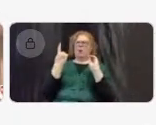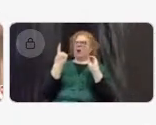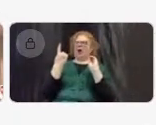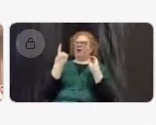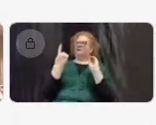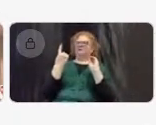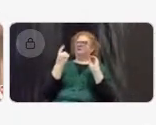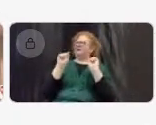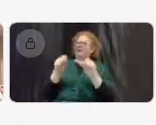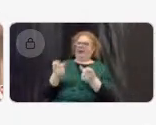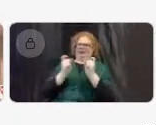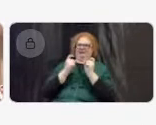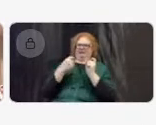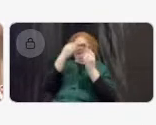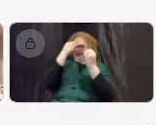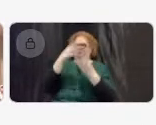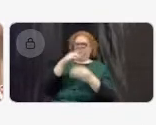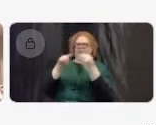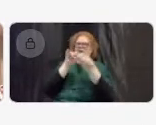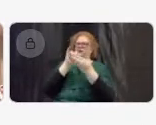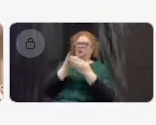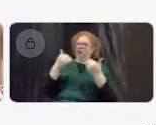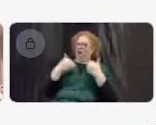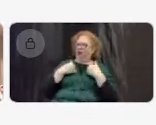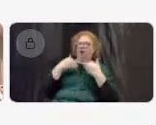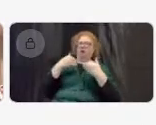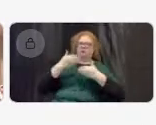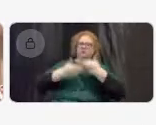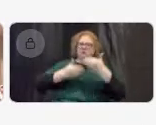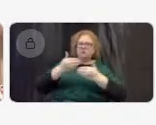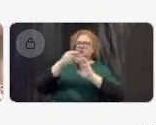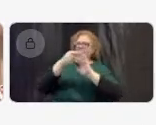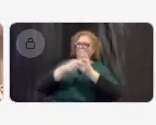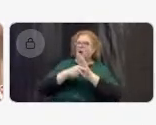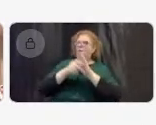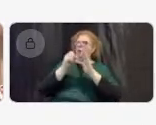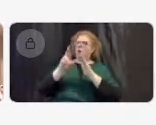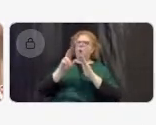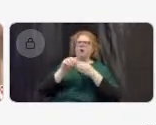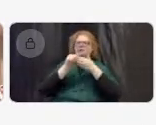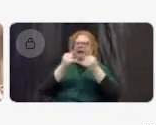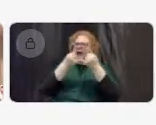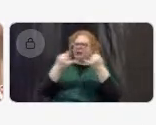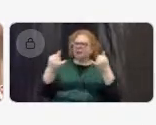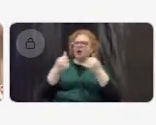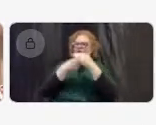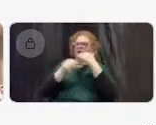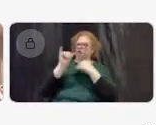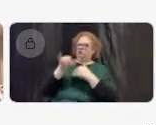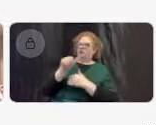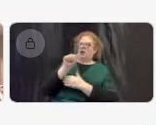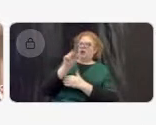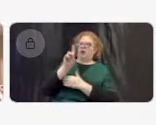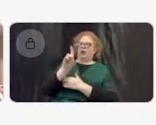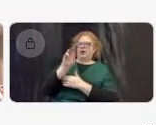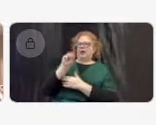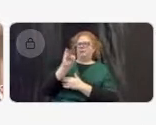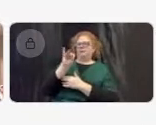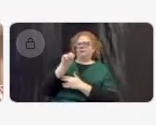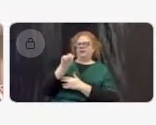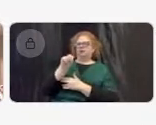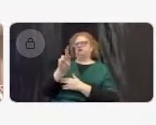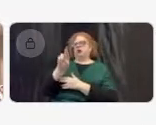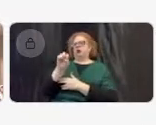if there is policies and procedures, or if there is some sort of guidelines under administrative review. When you talk about